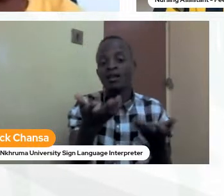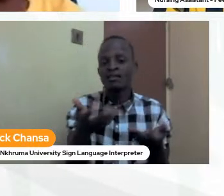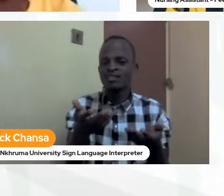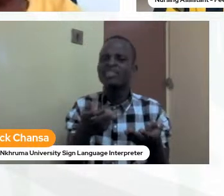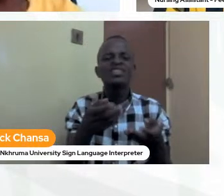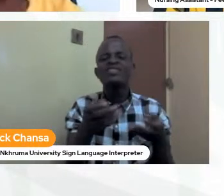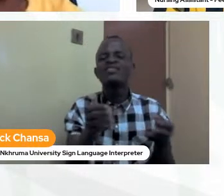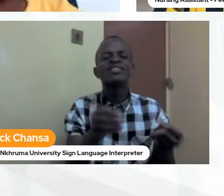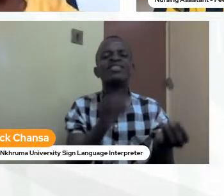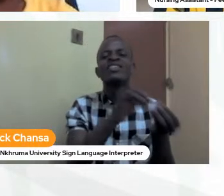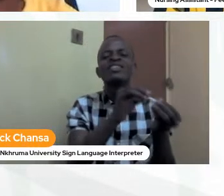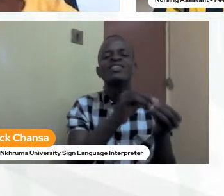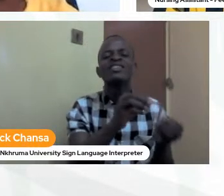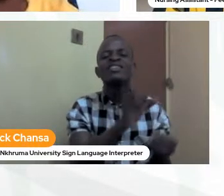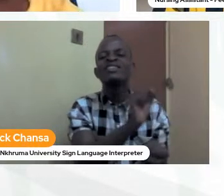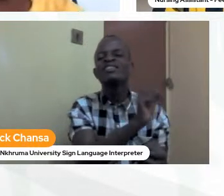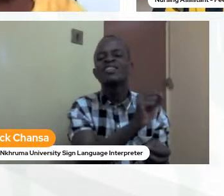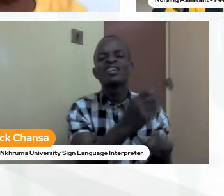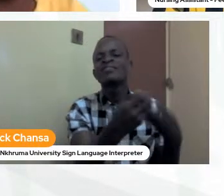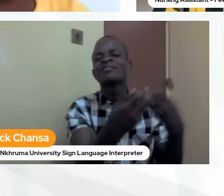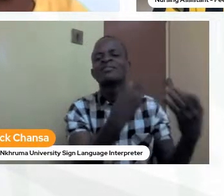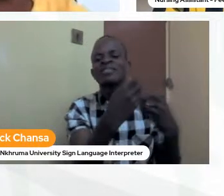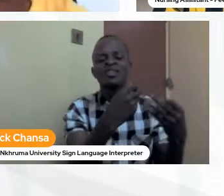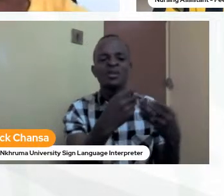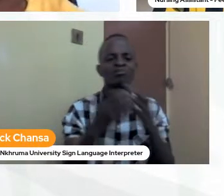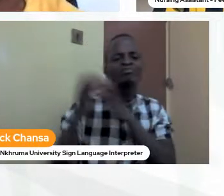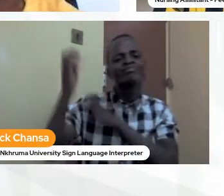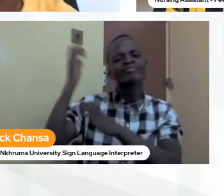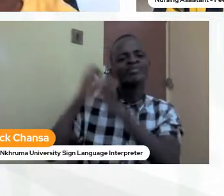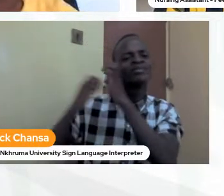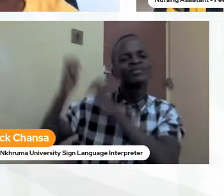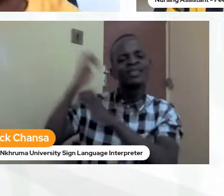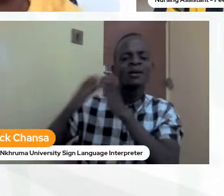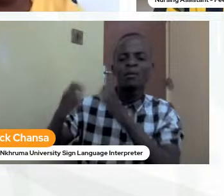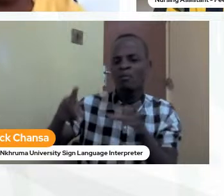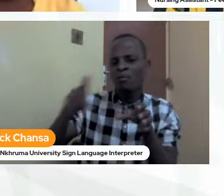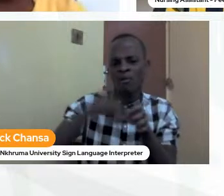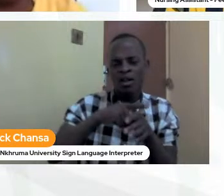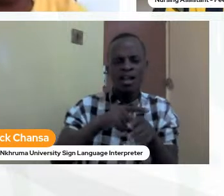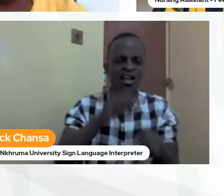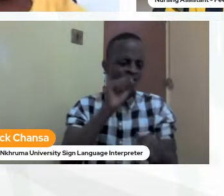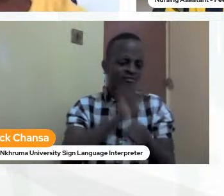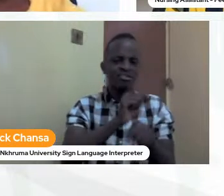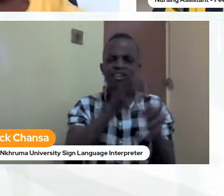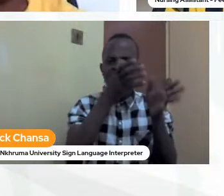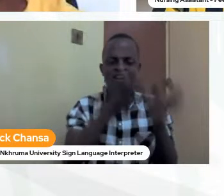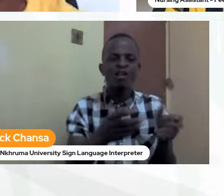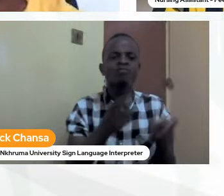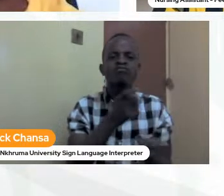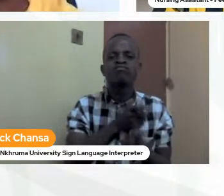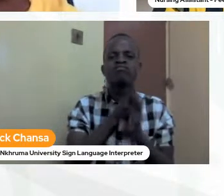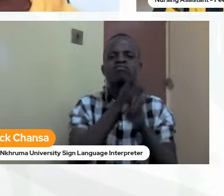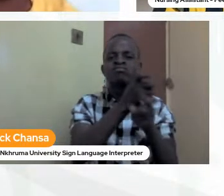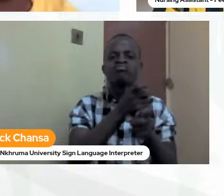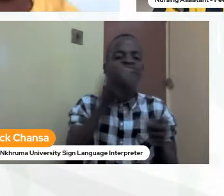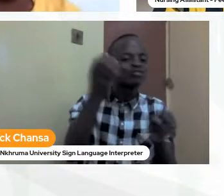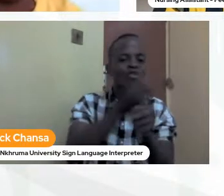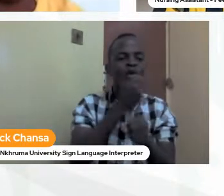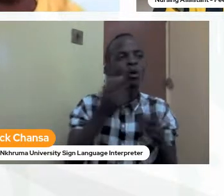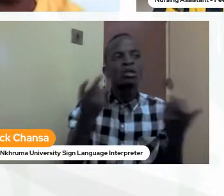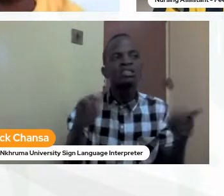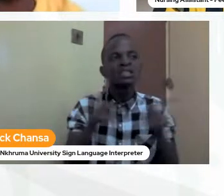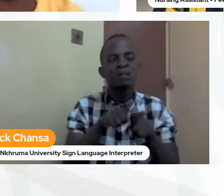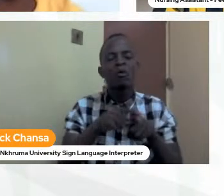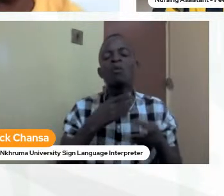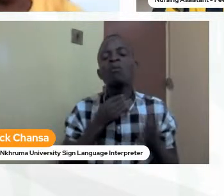please share with us your personal experience with participating in the Health Hero Award and how significant it was